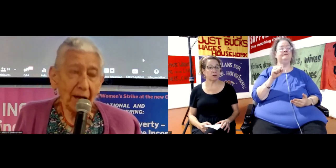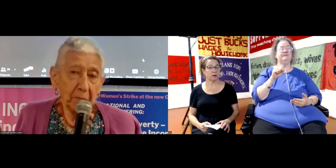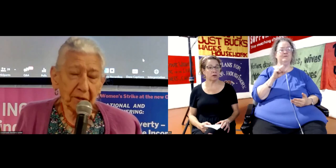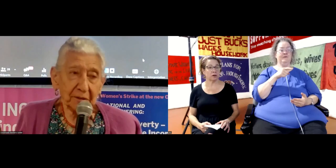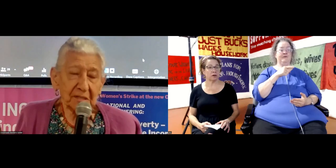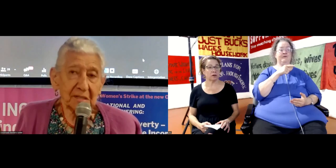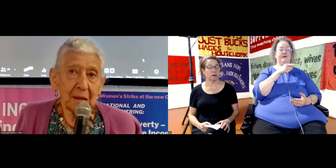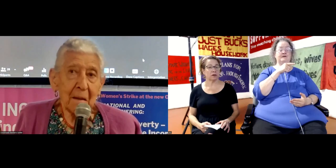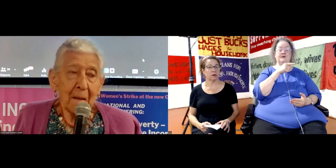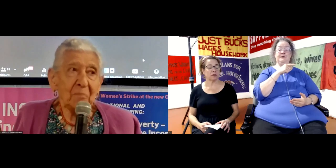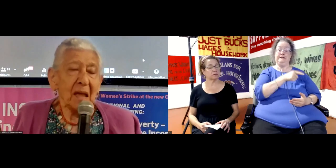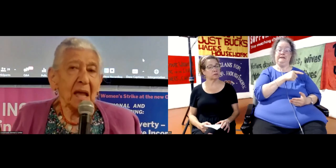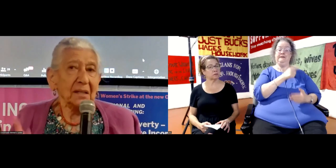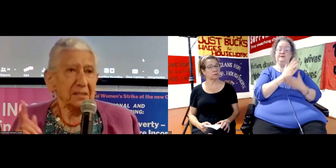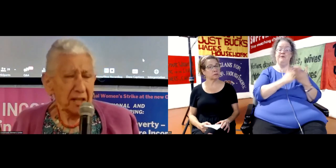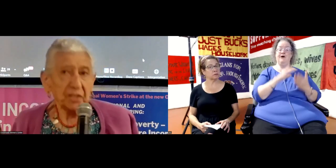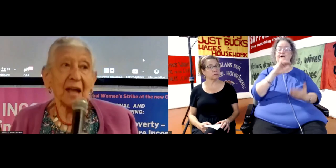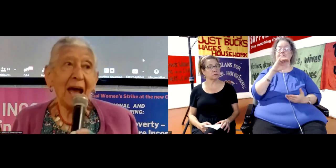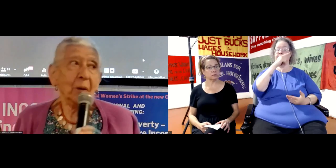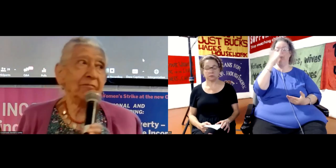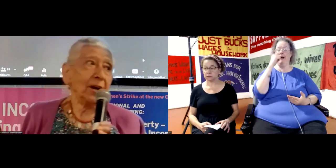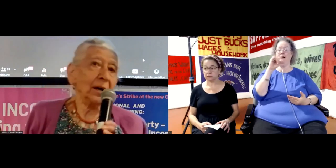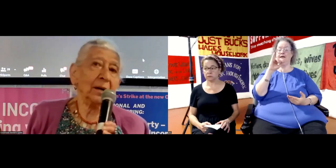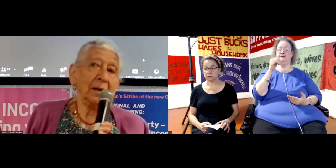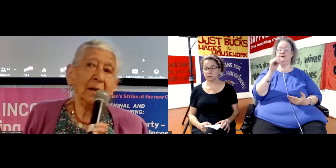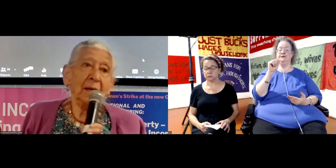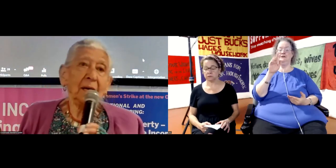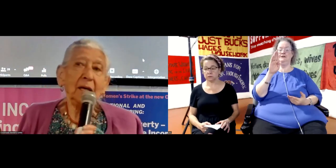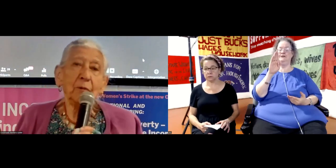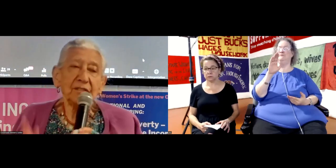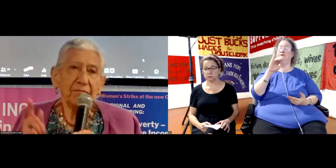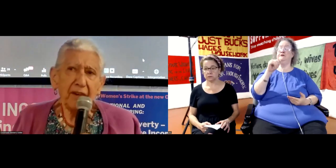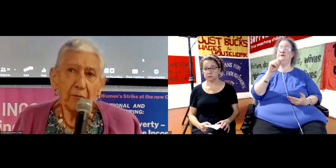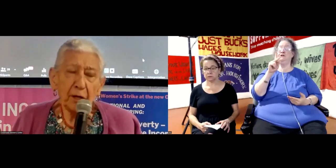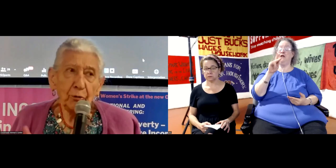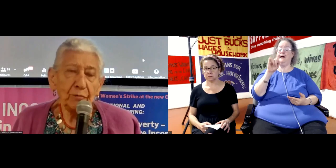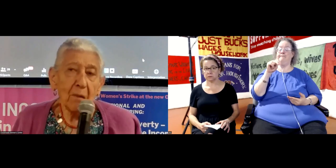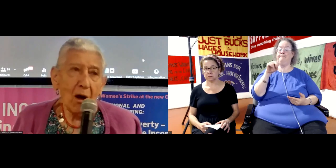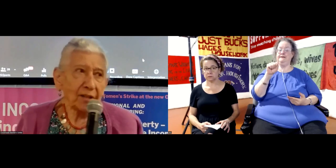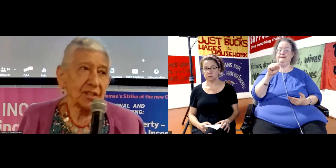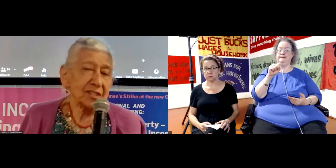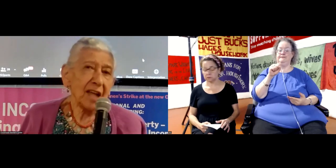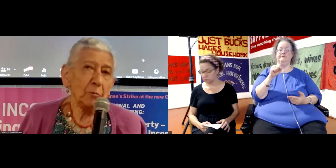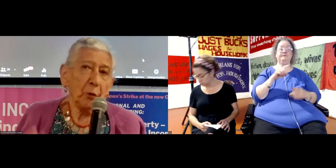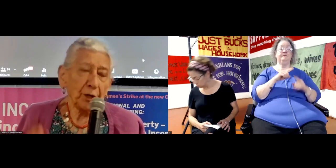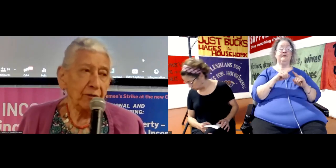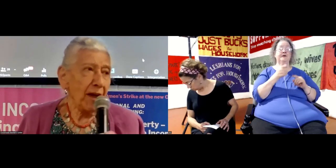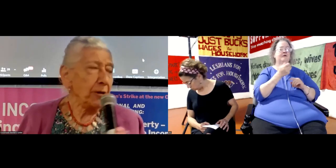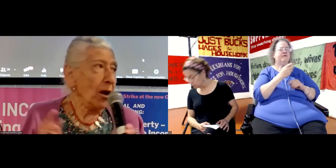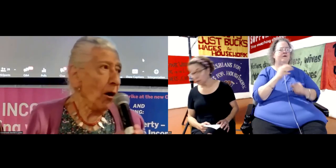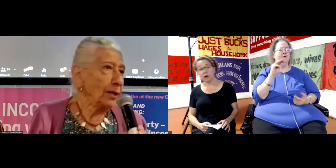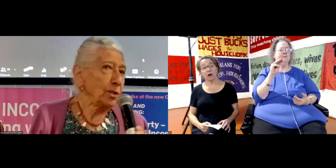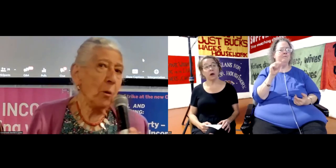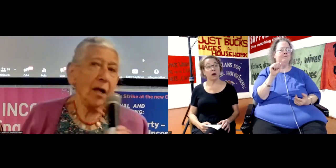Black Jacobins. In addition, however, he was a very good Marxist and worked